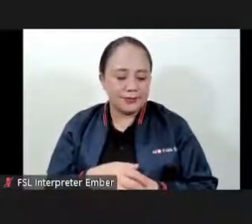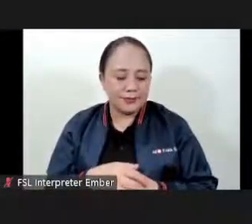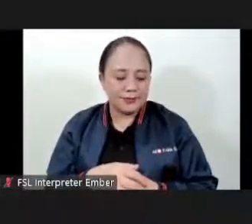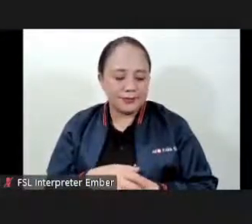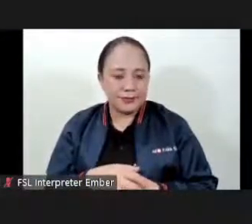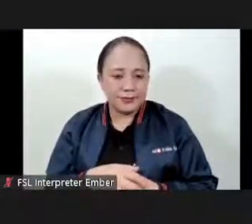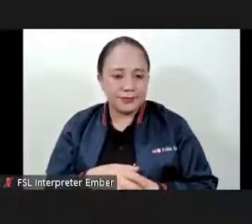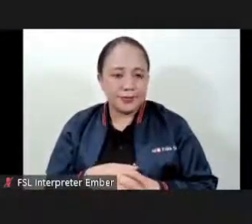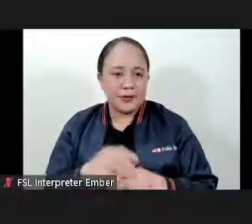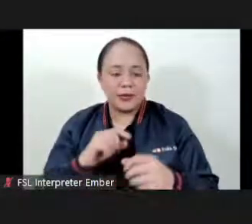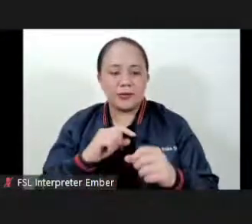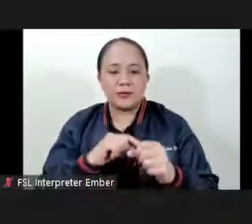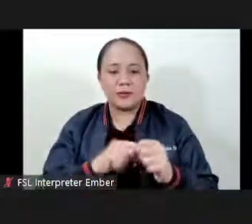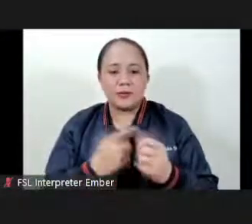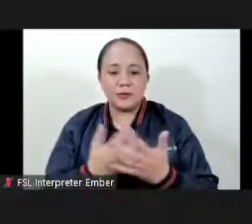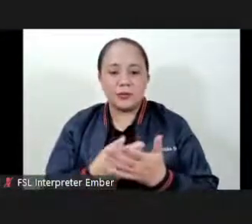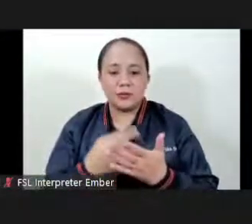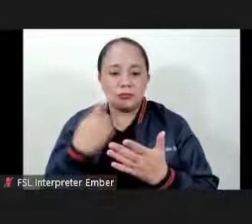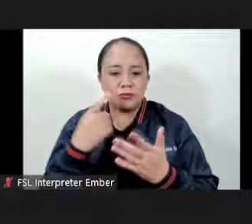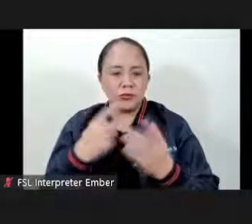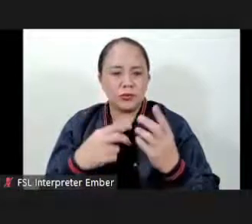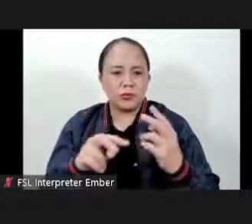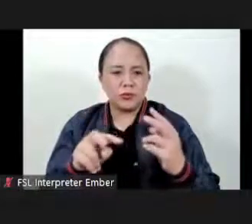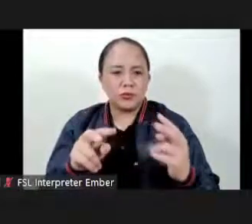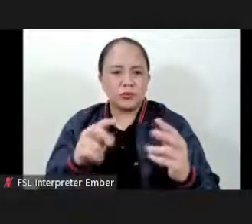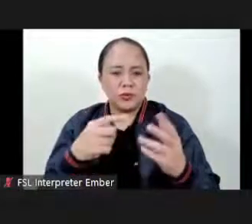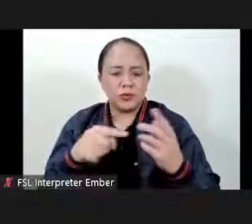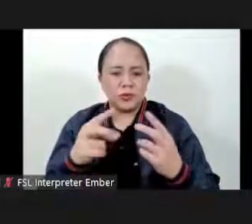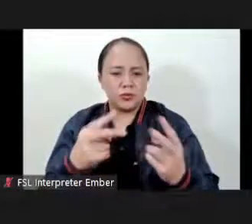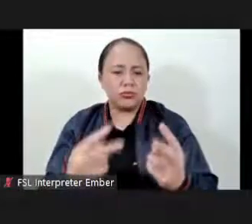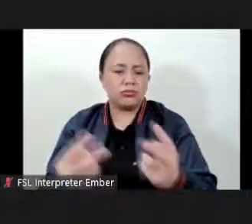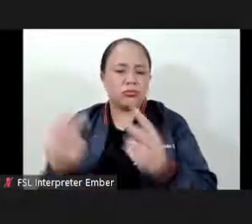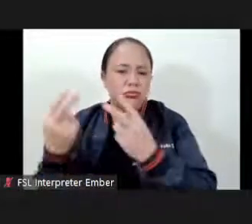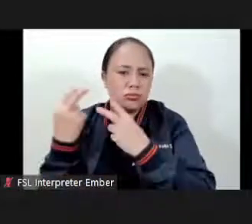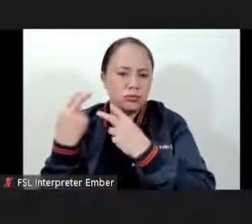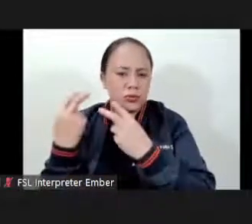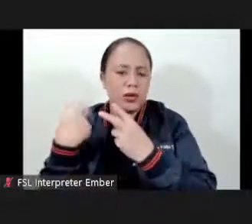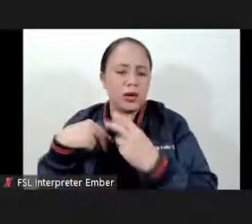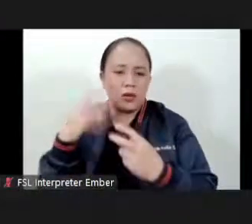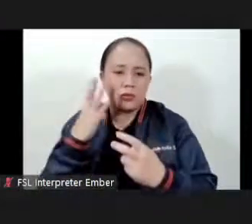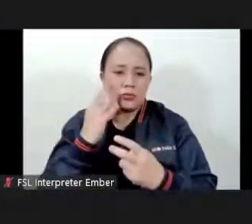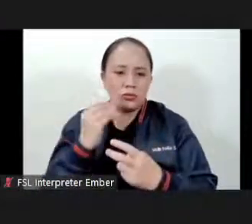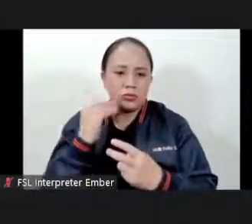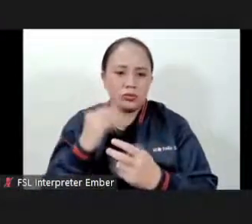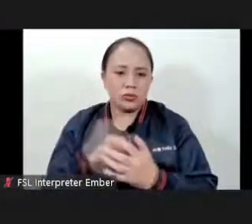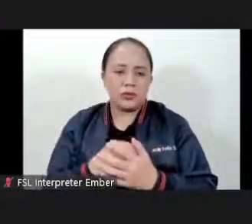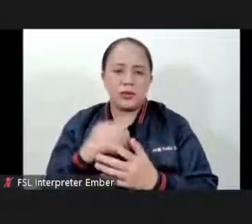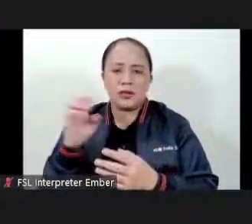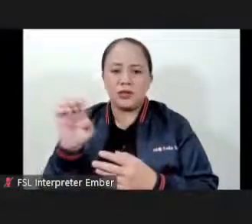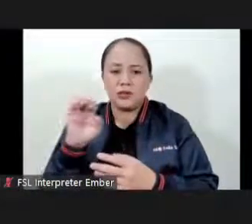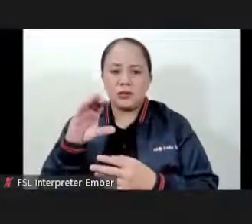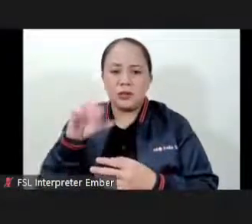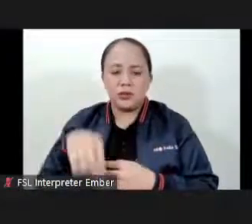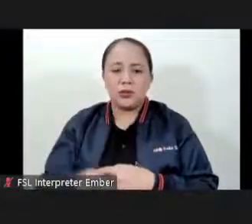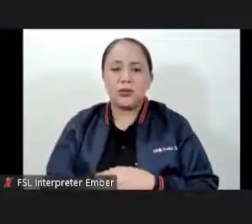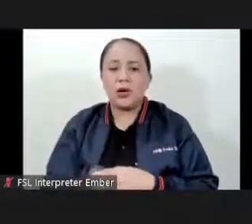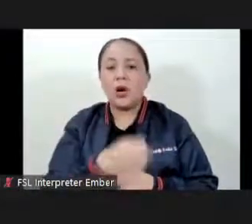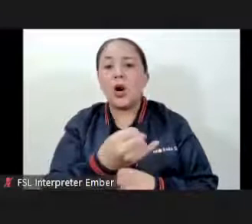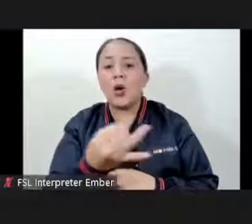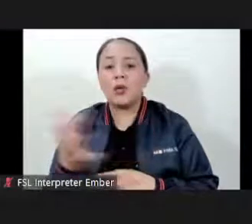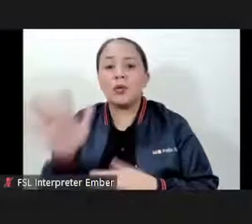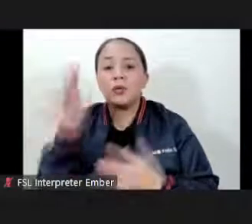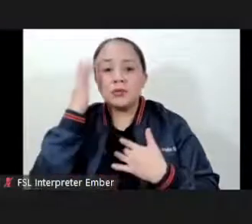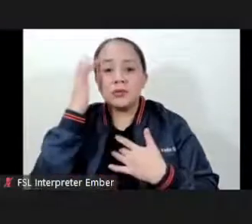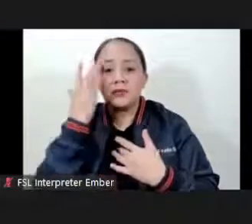Let us start by looking back of our experience of the ECQ. How many of you got